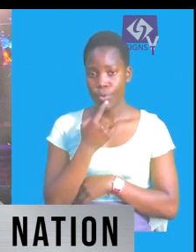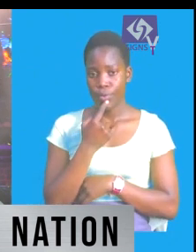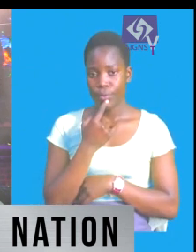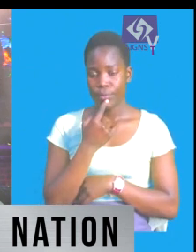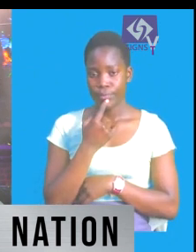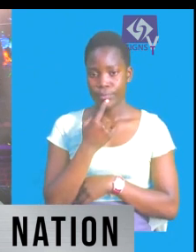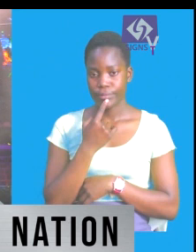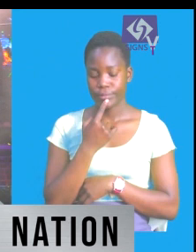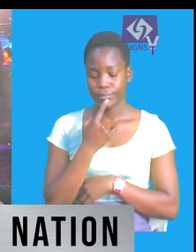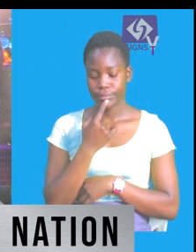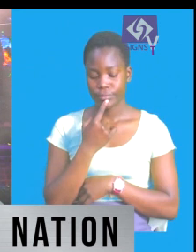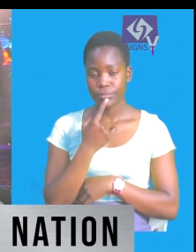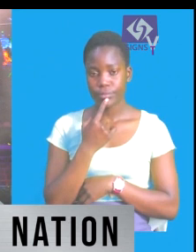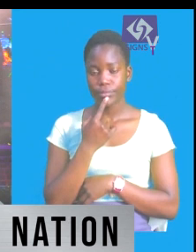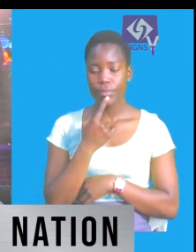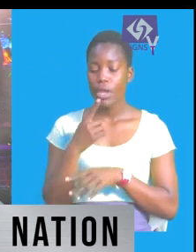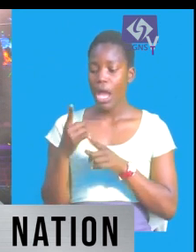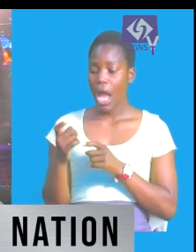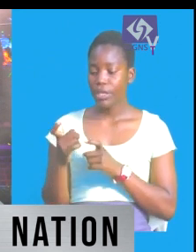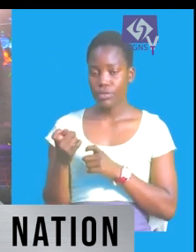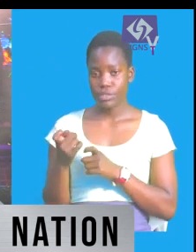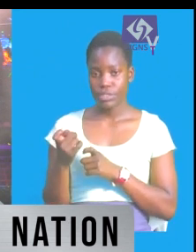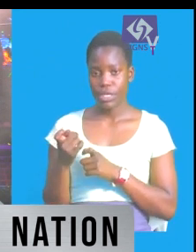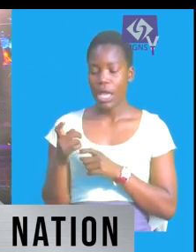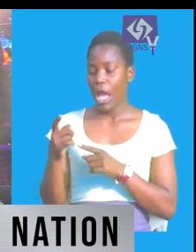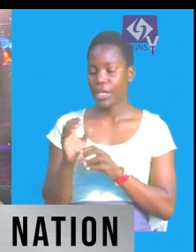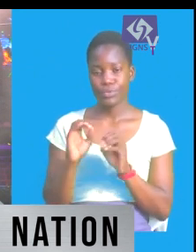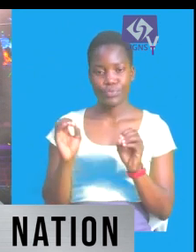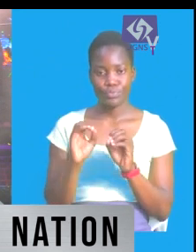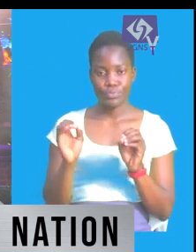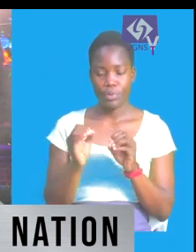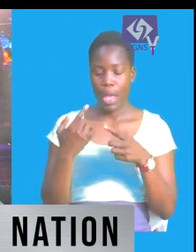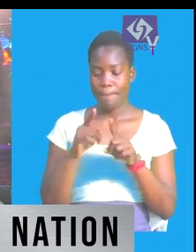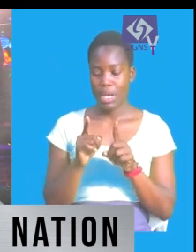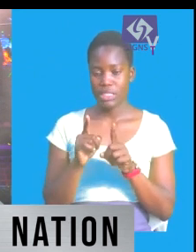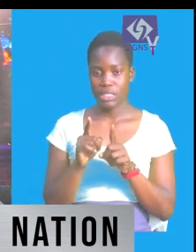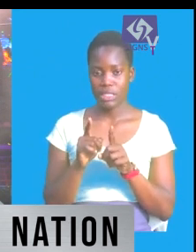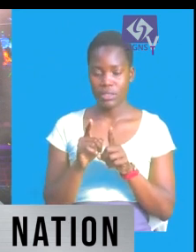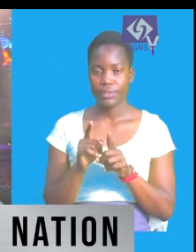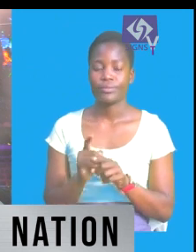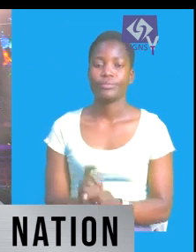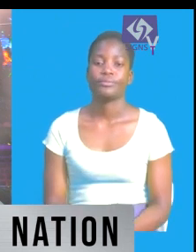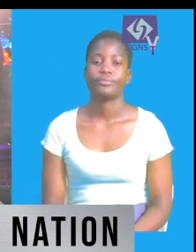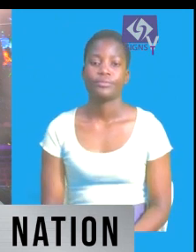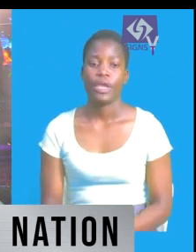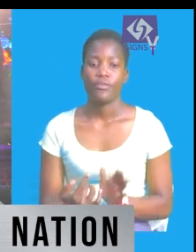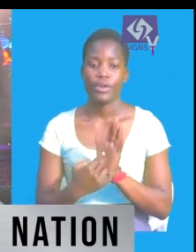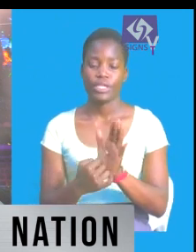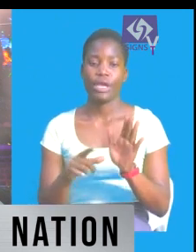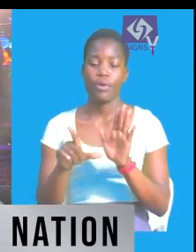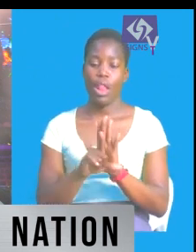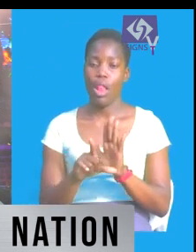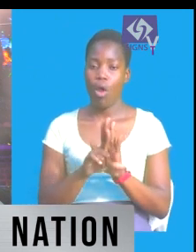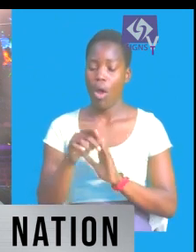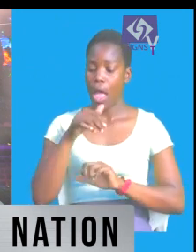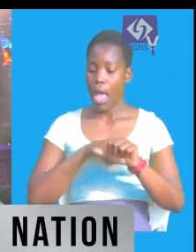to be accused of it is not accused. The person goes free. Okay. Like the law is not